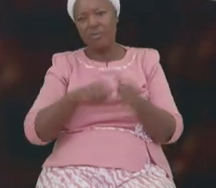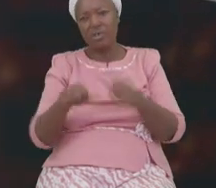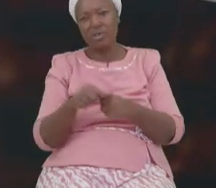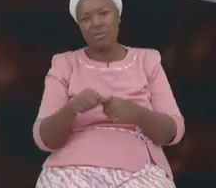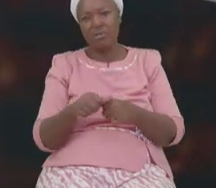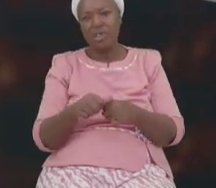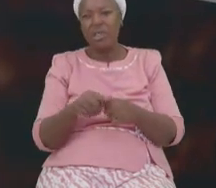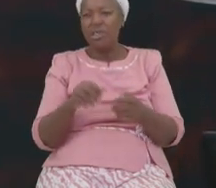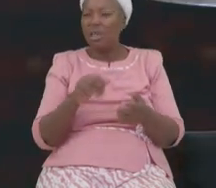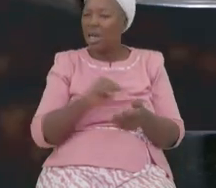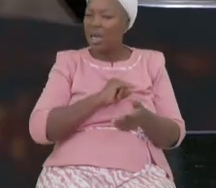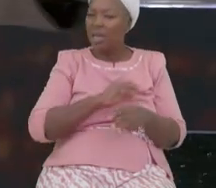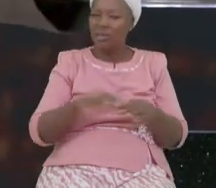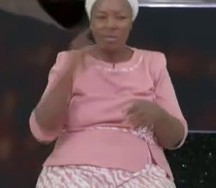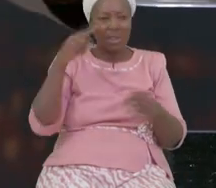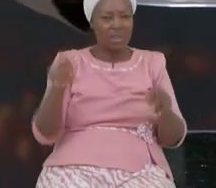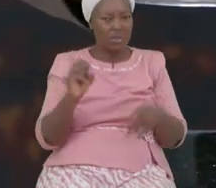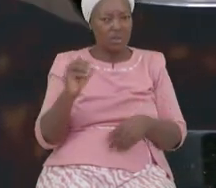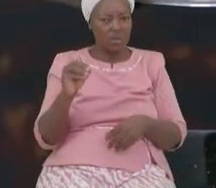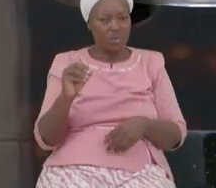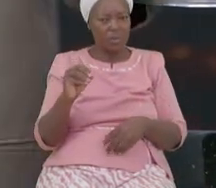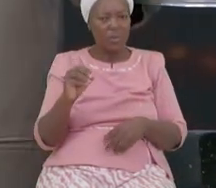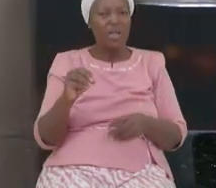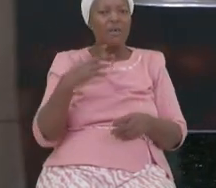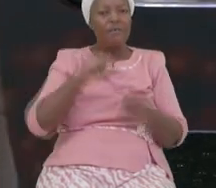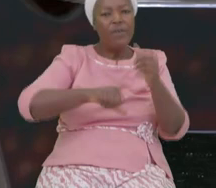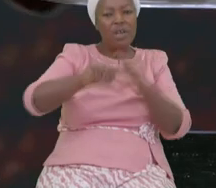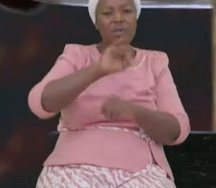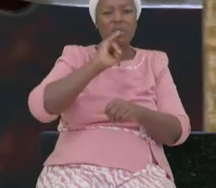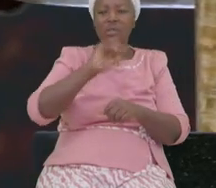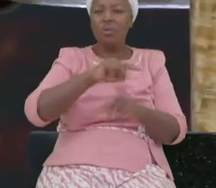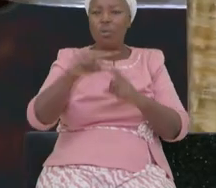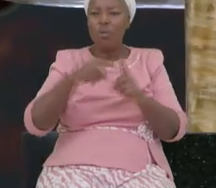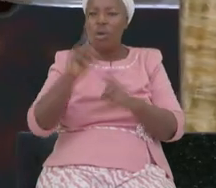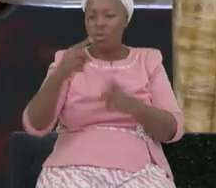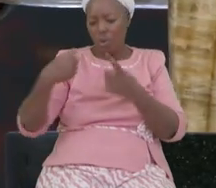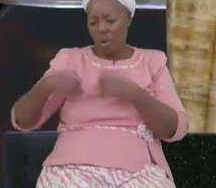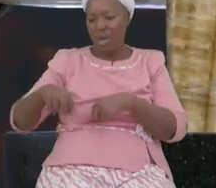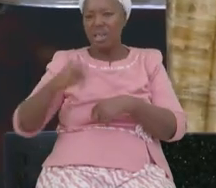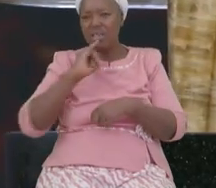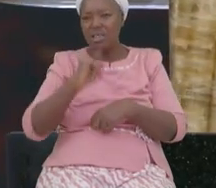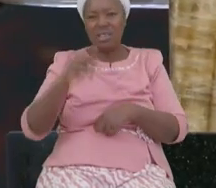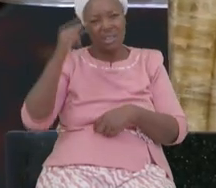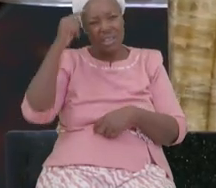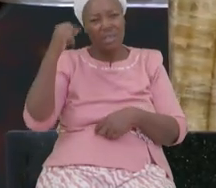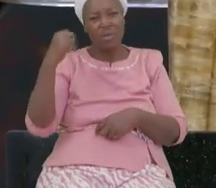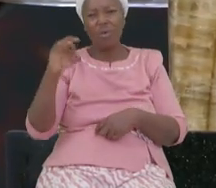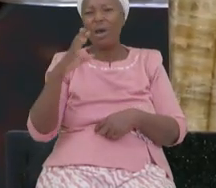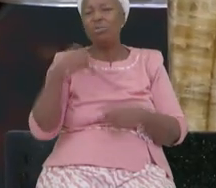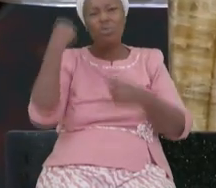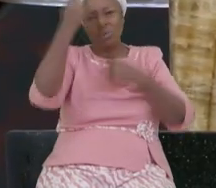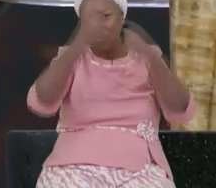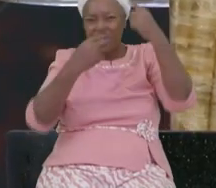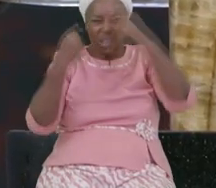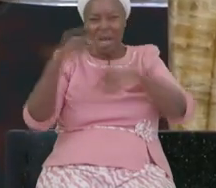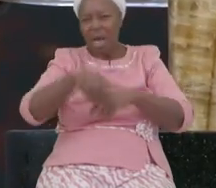don't think so. The fellowship is when your heart is considerate of him. Your